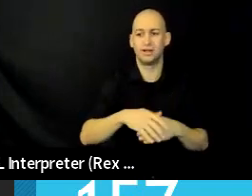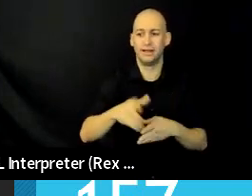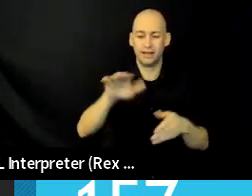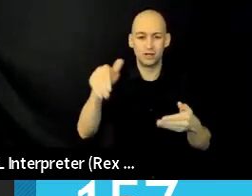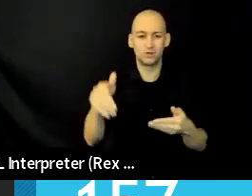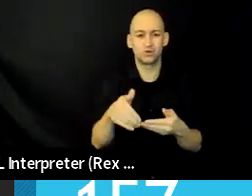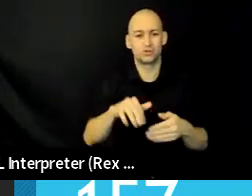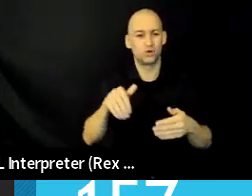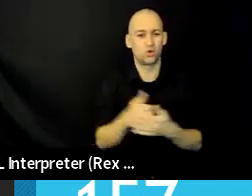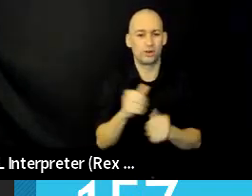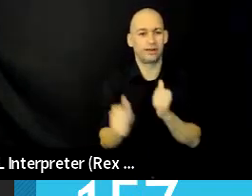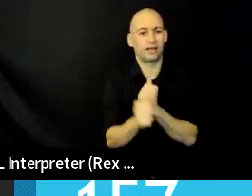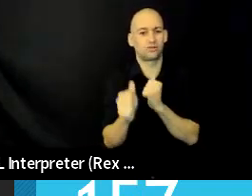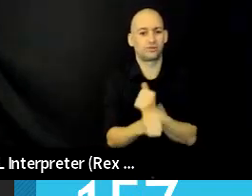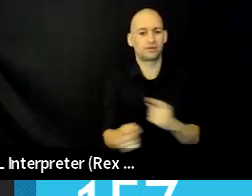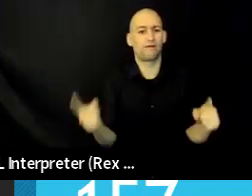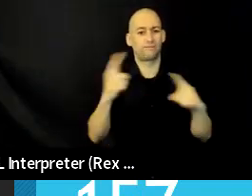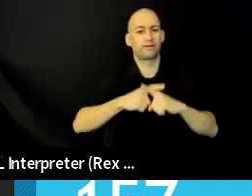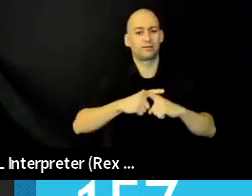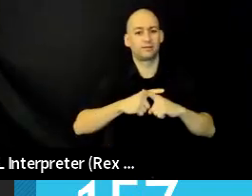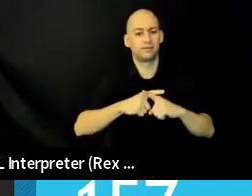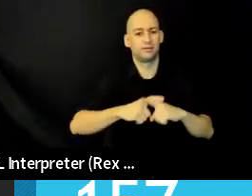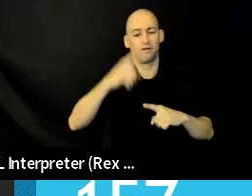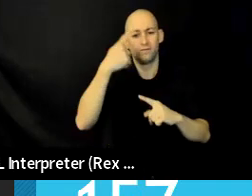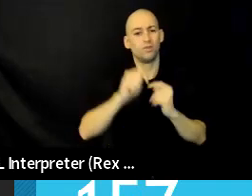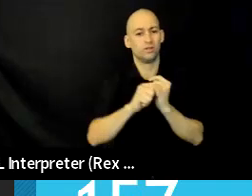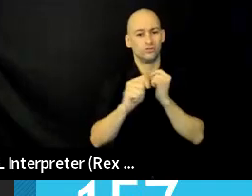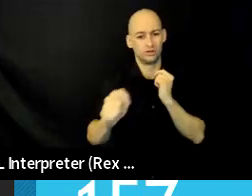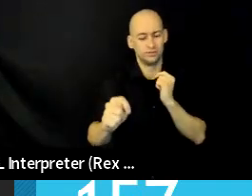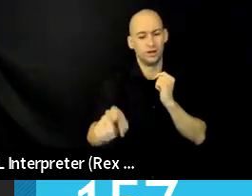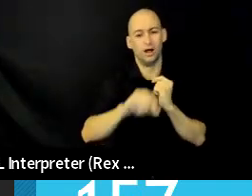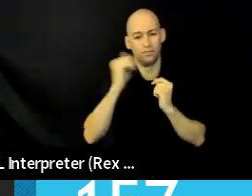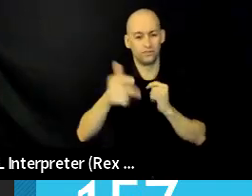dangerous conflicts for the trucks and other